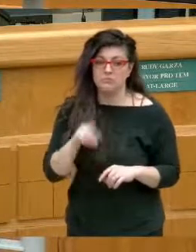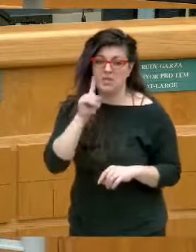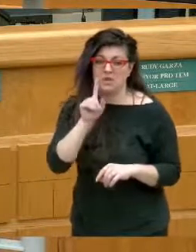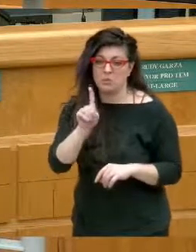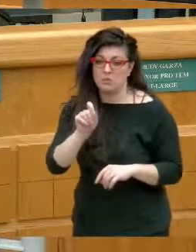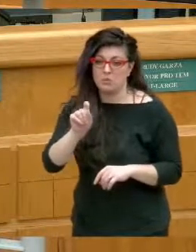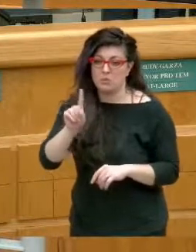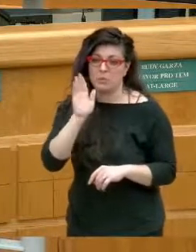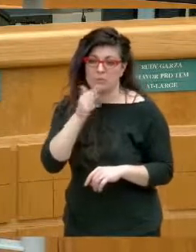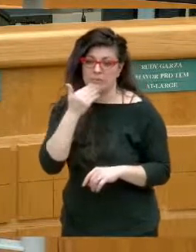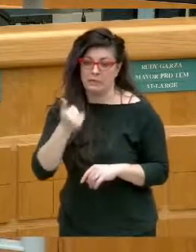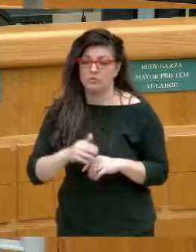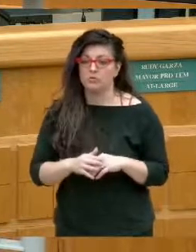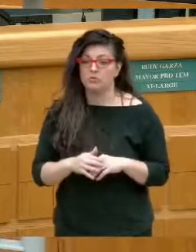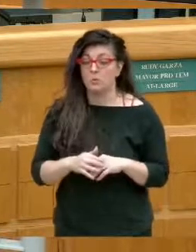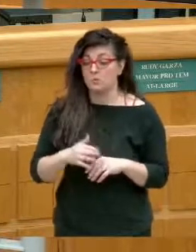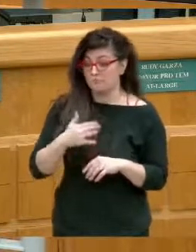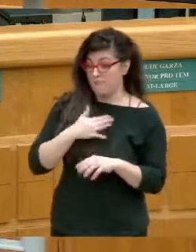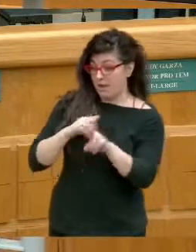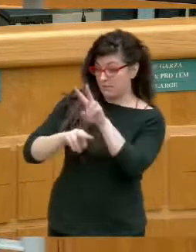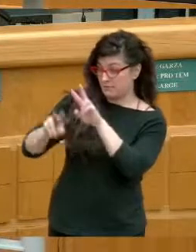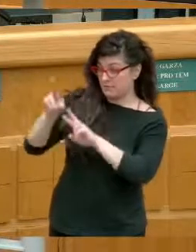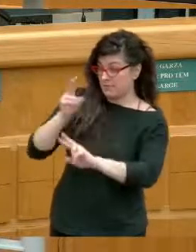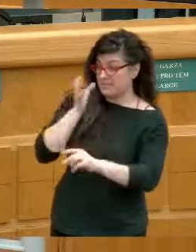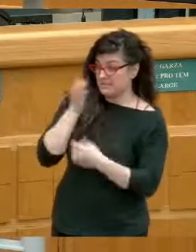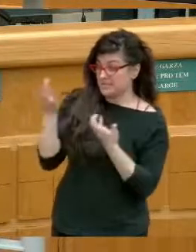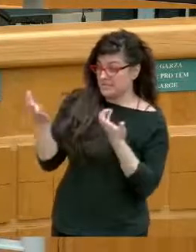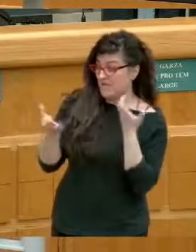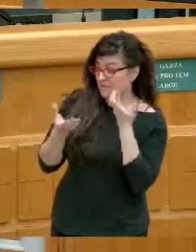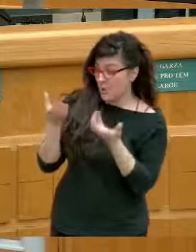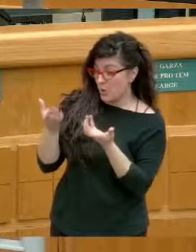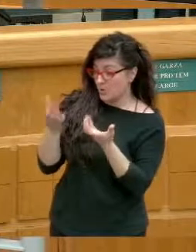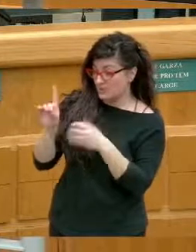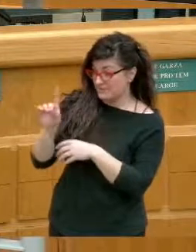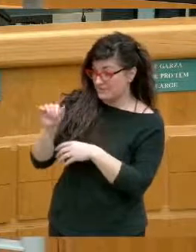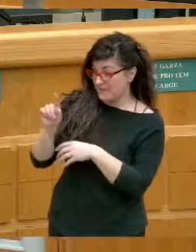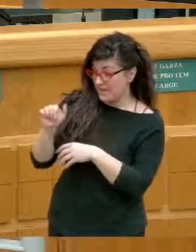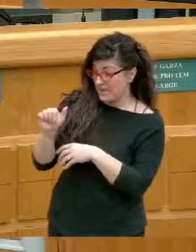upon my reading of the cell phone data, maybe before the end of the stay-at-home, we may have been around